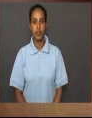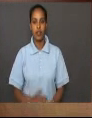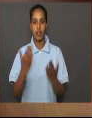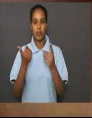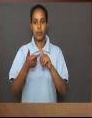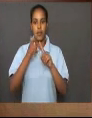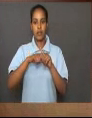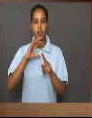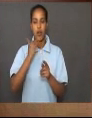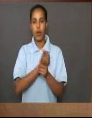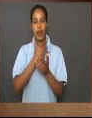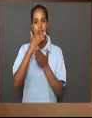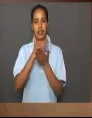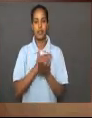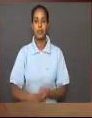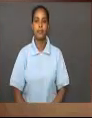Let's get back to our lesson.